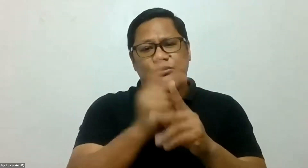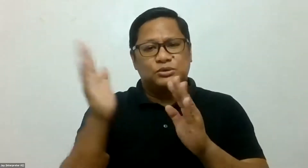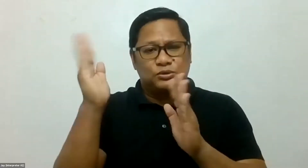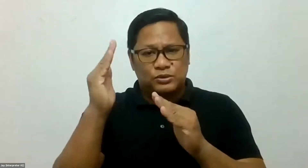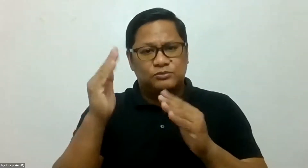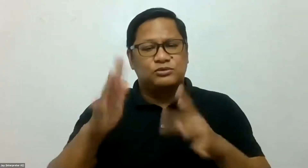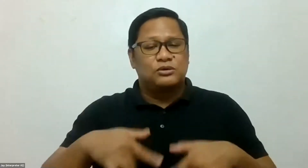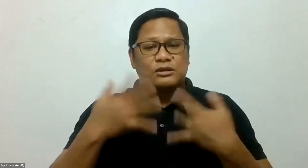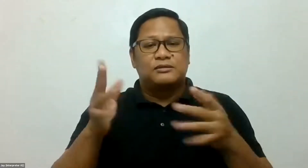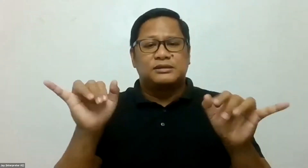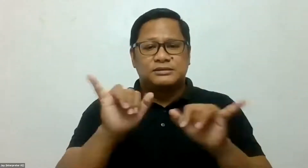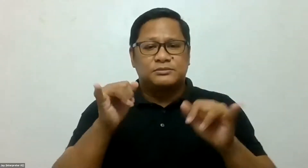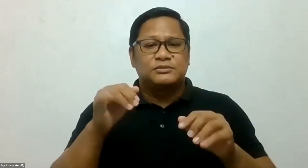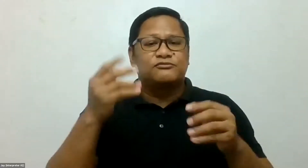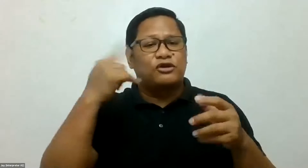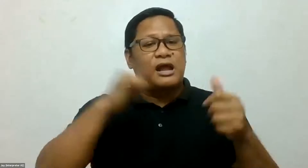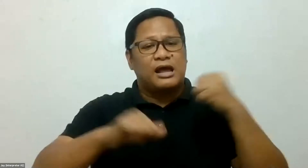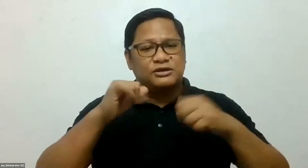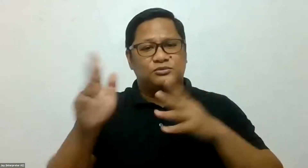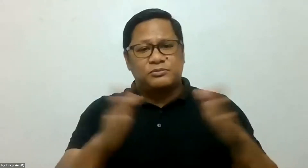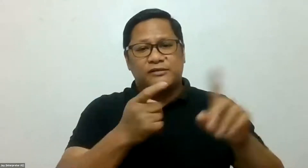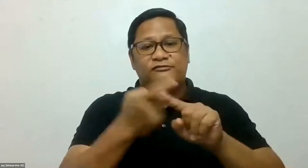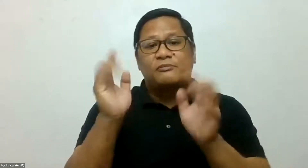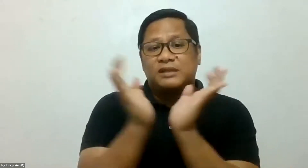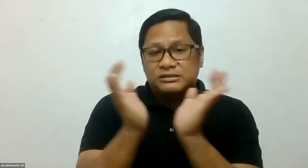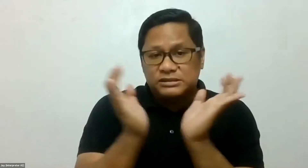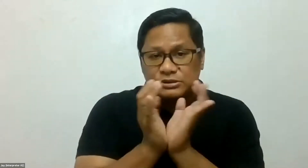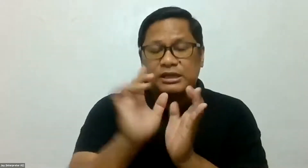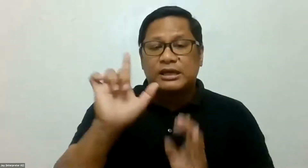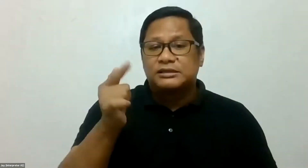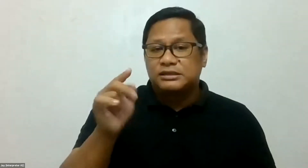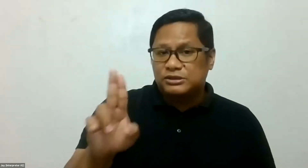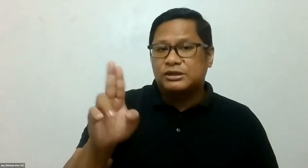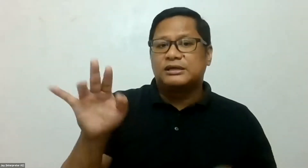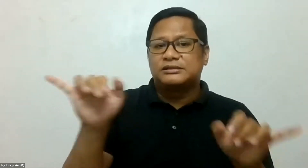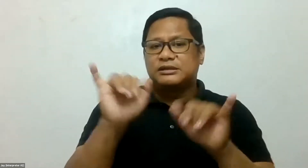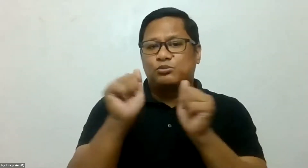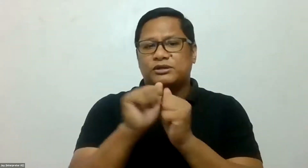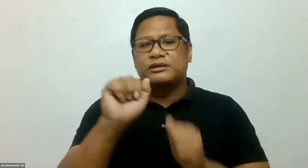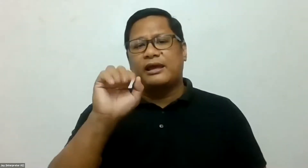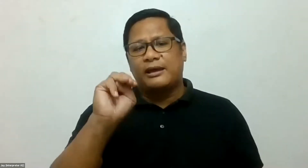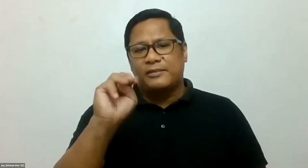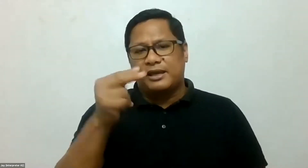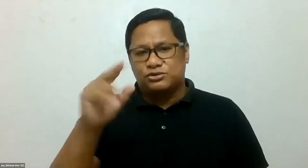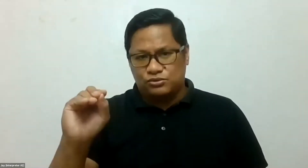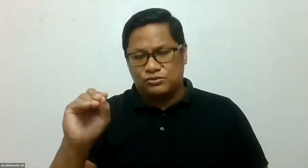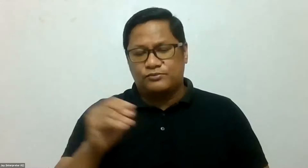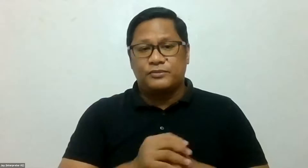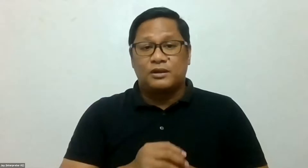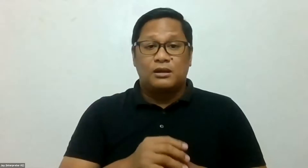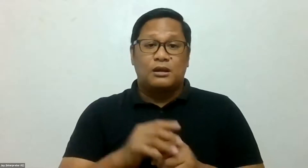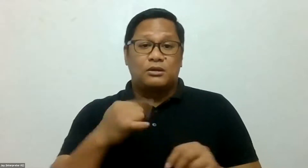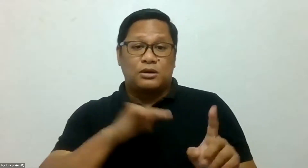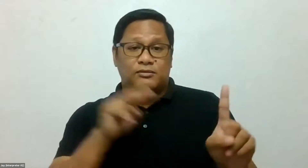to life as well with a real action plan from DSWD, the LGUs, and even the HMOs. Well, to